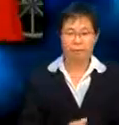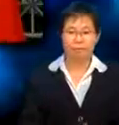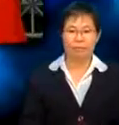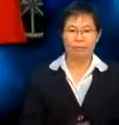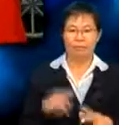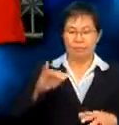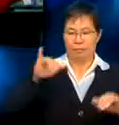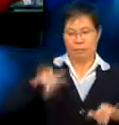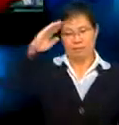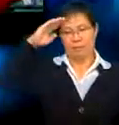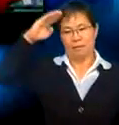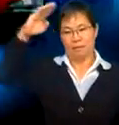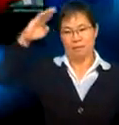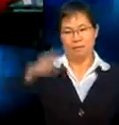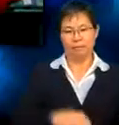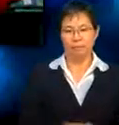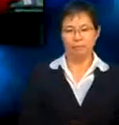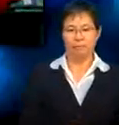Yes, sir.